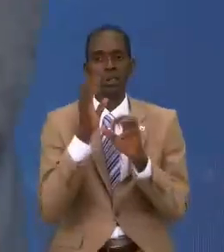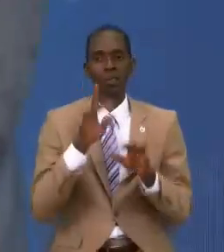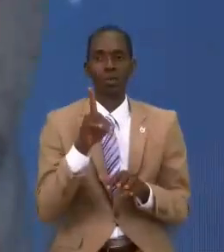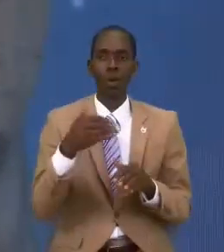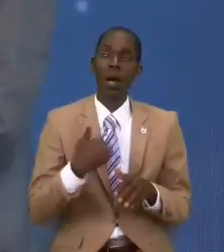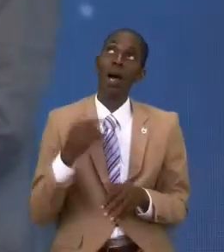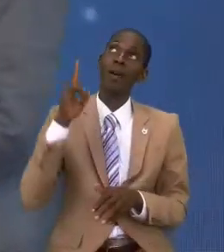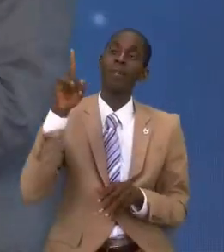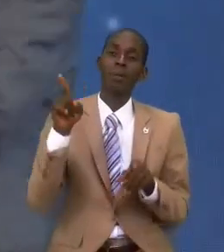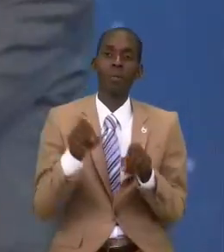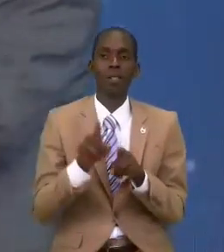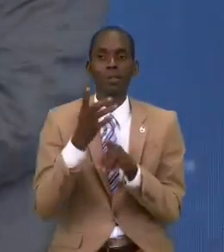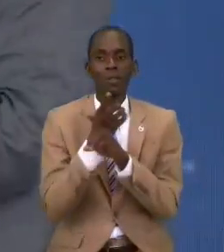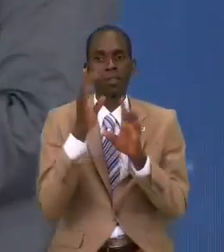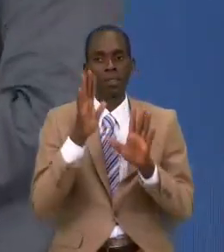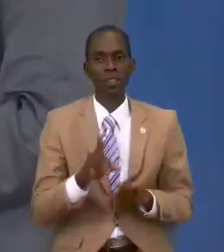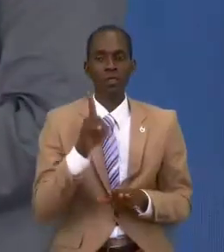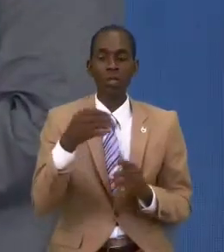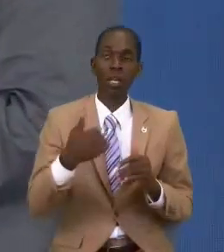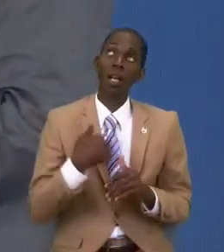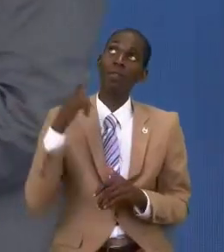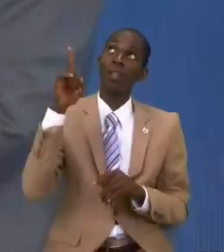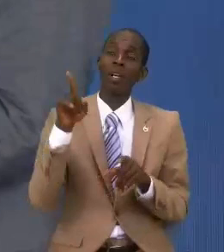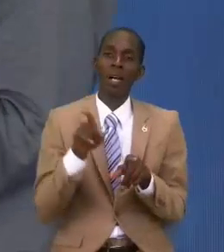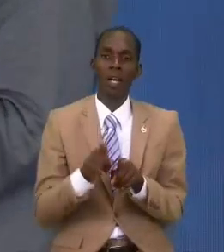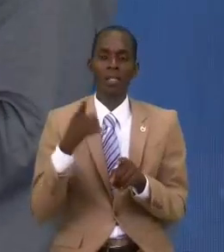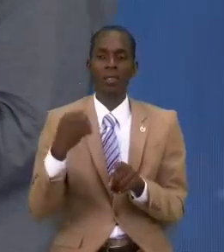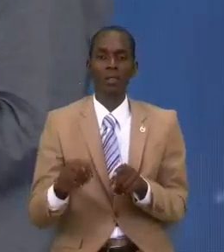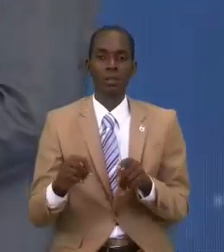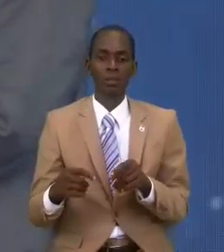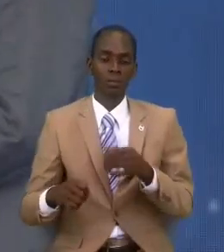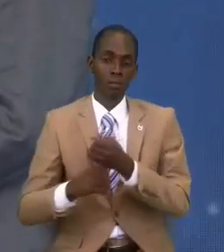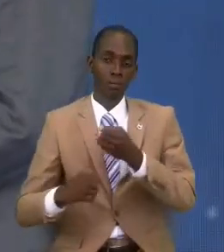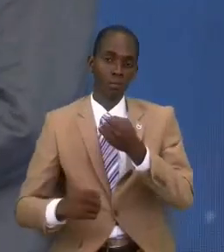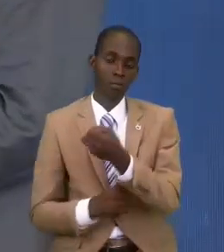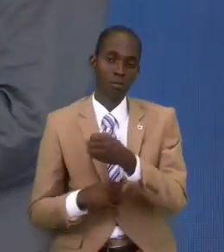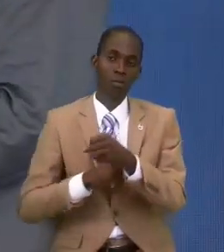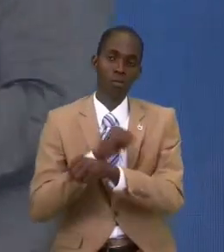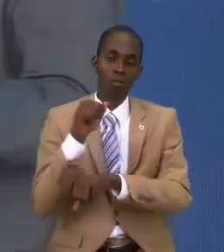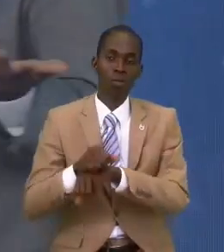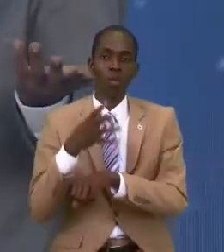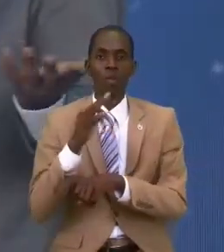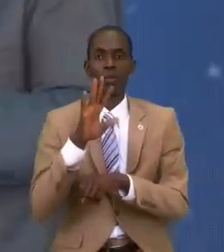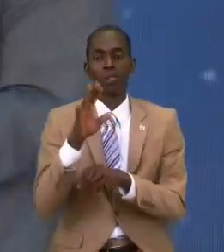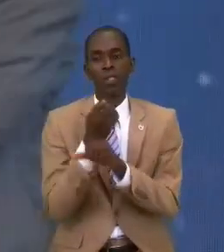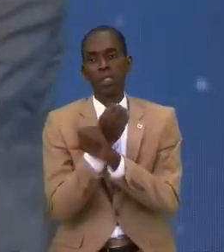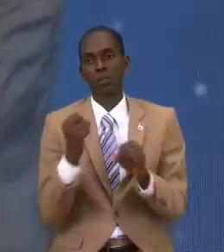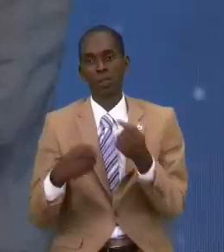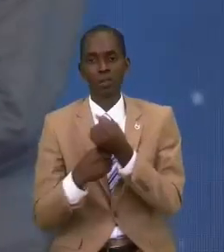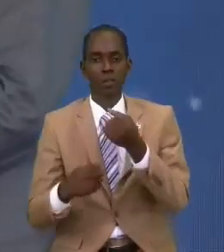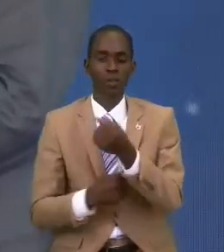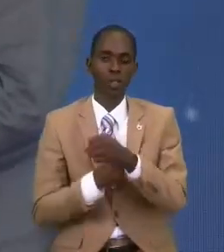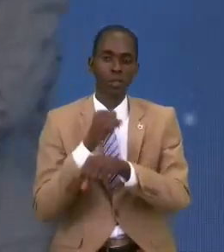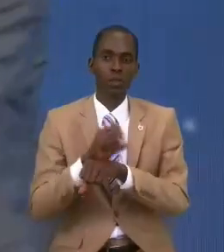of your salvation, the cornerstone of your healing, the cornerstone of your sanctification, the cornerstone of